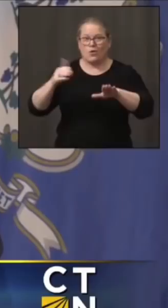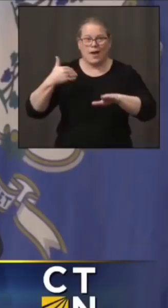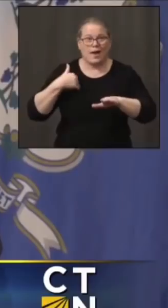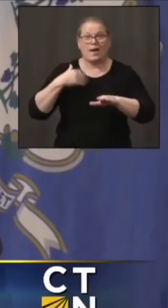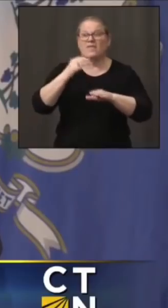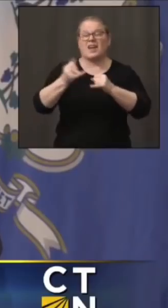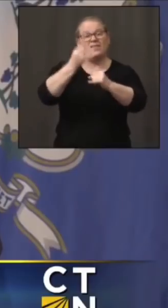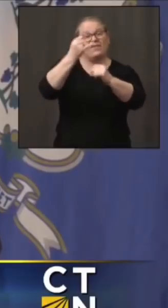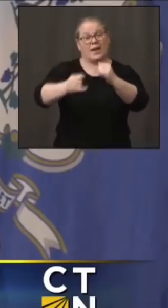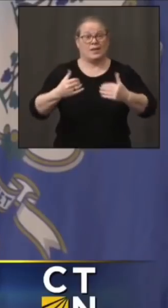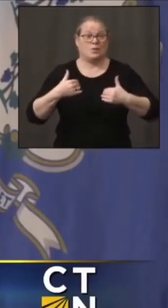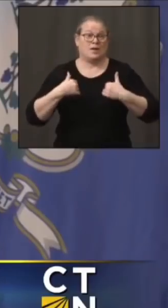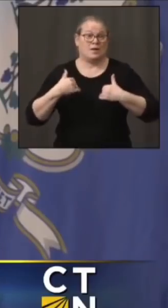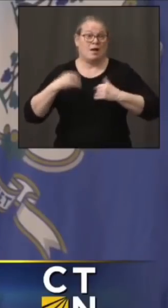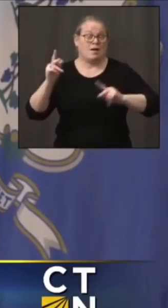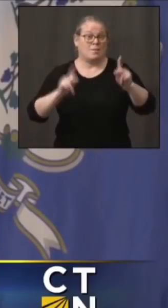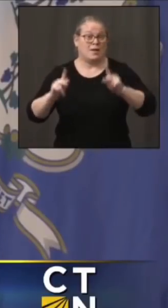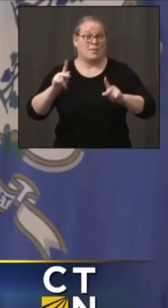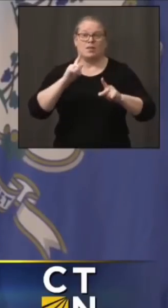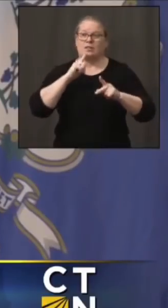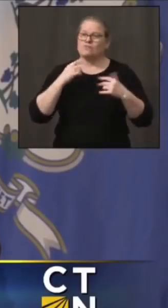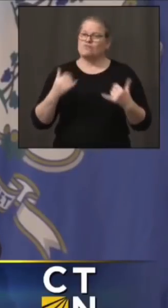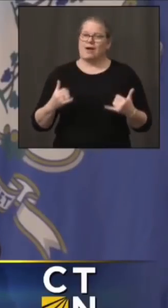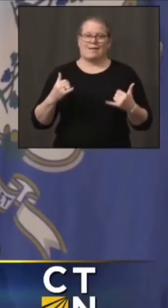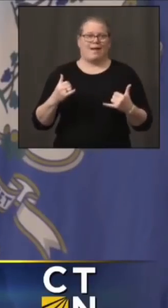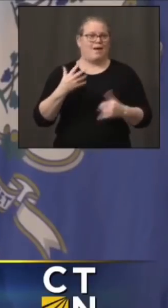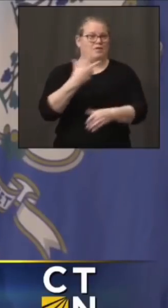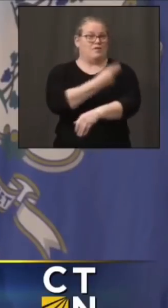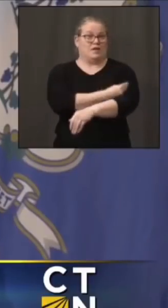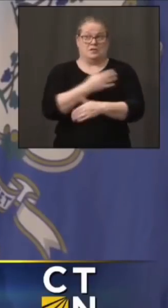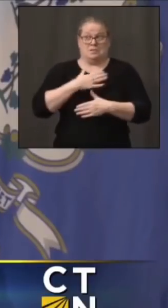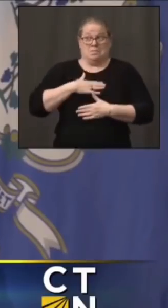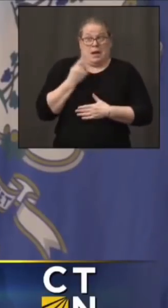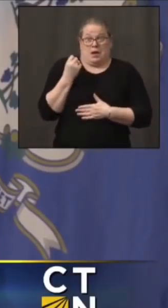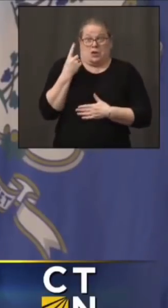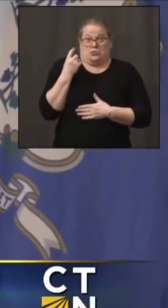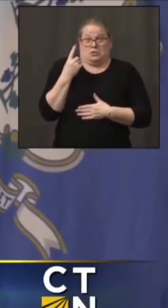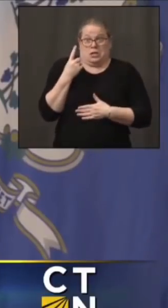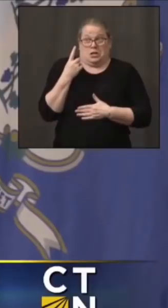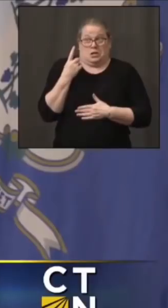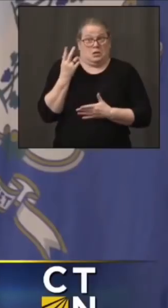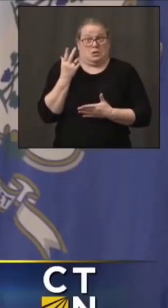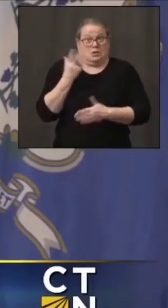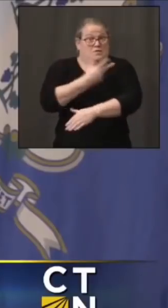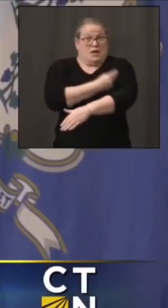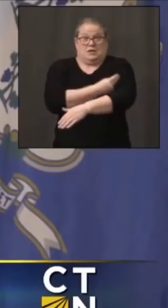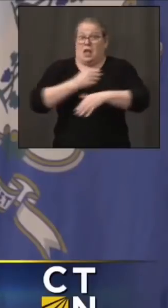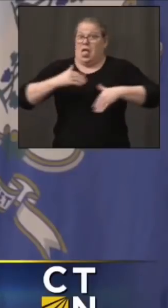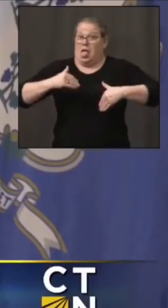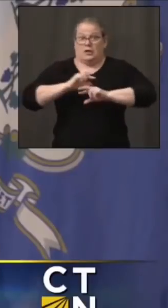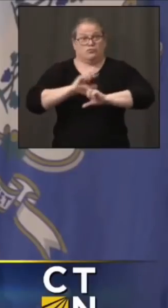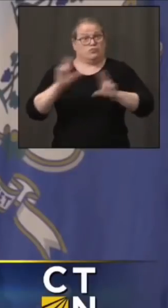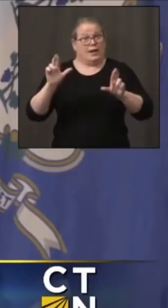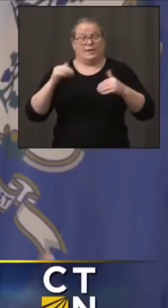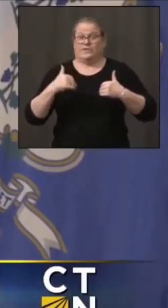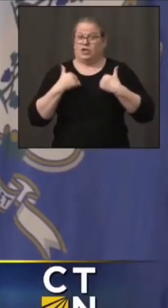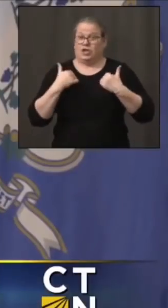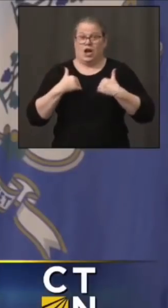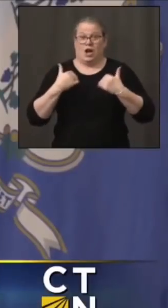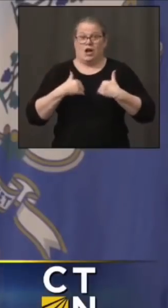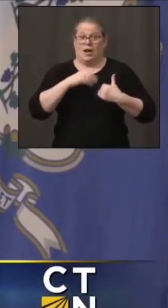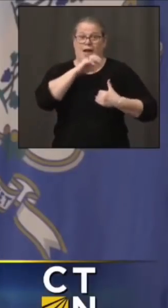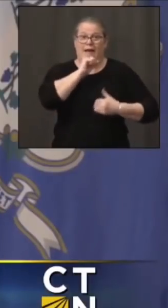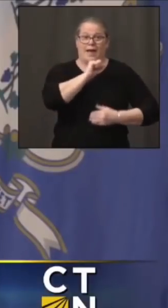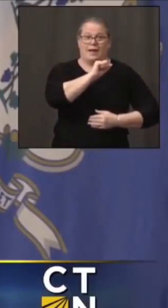young people. As you know, right now, none of the vaccines, at least to my understanding, have been deemed for people 0